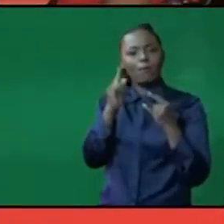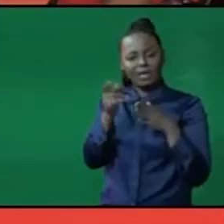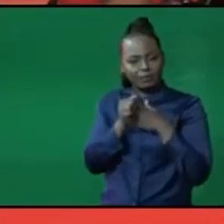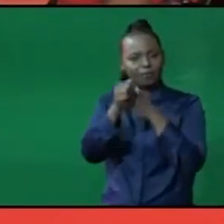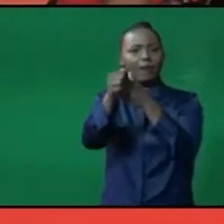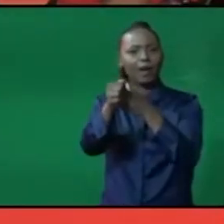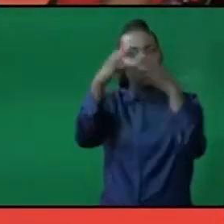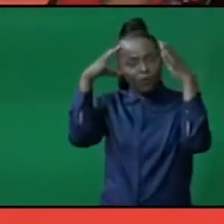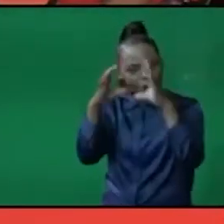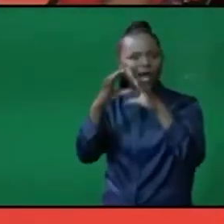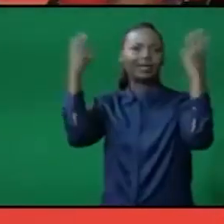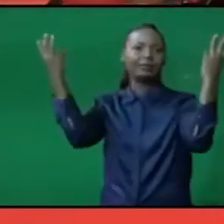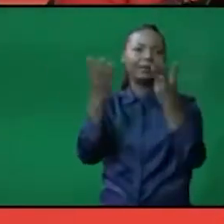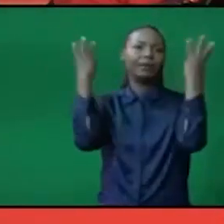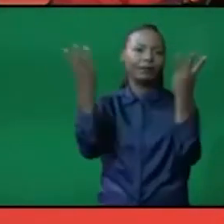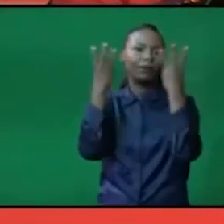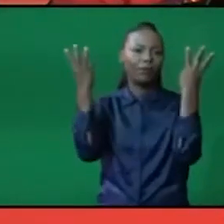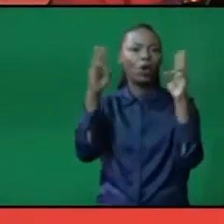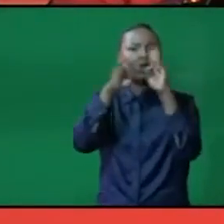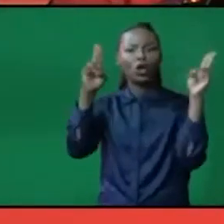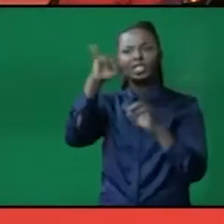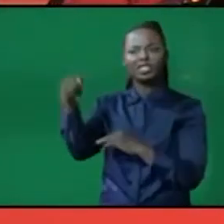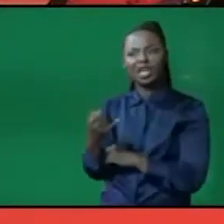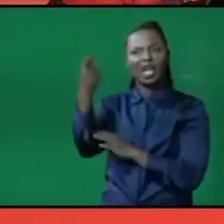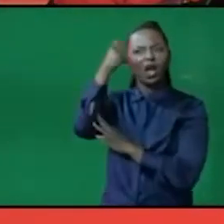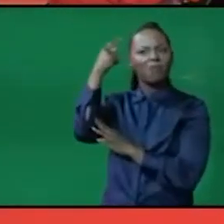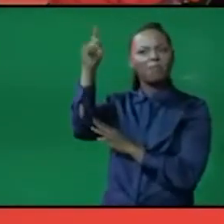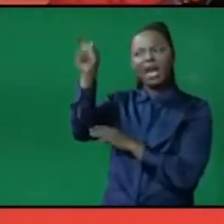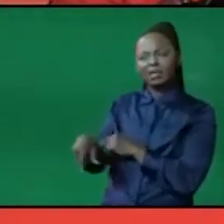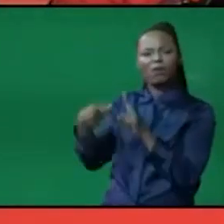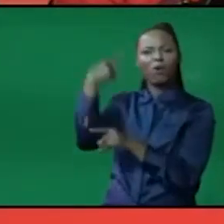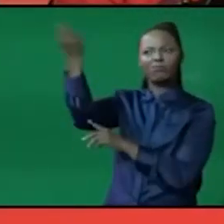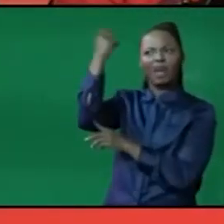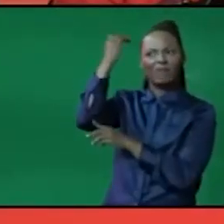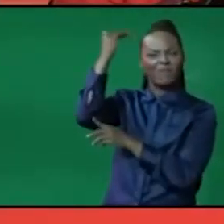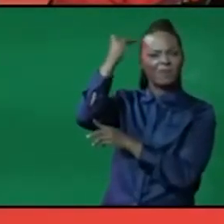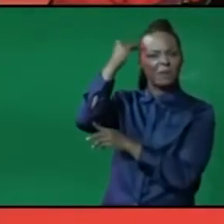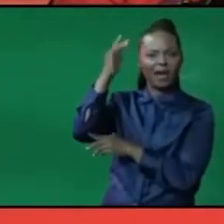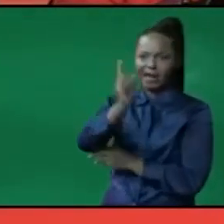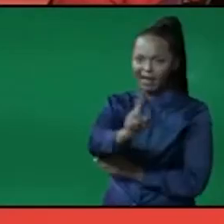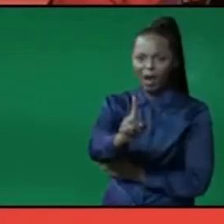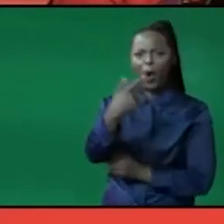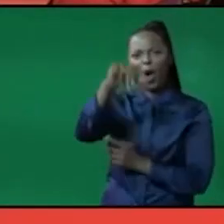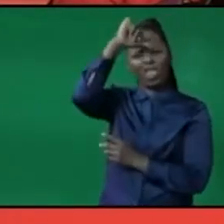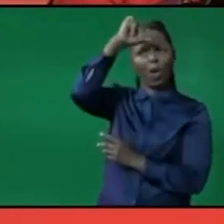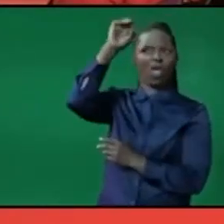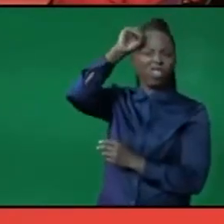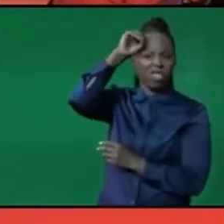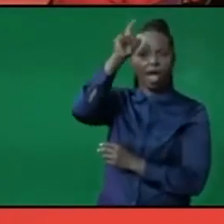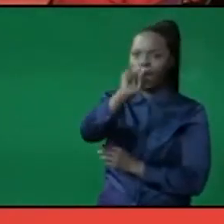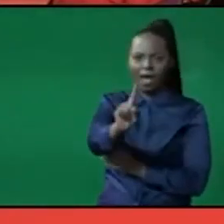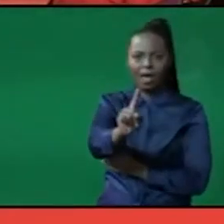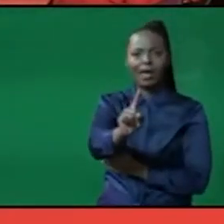consciousness, not some ruralitarian perspective, not some backwardness. It must have a